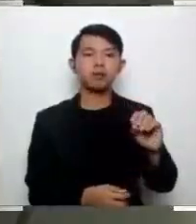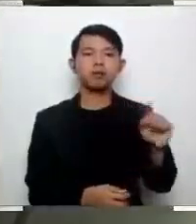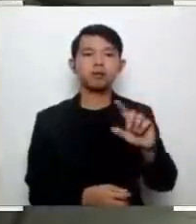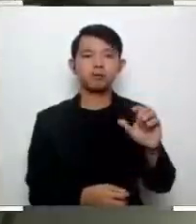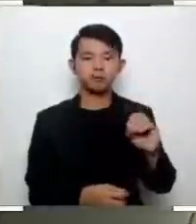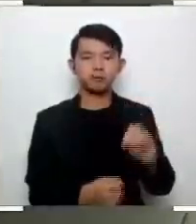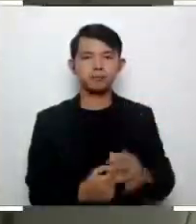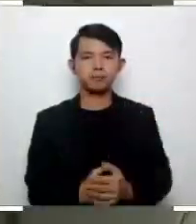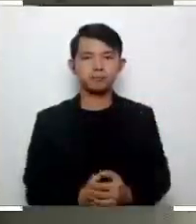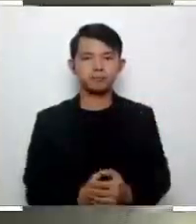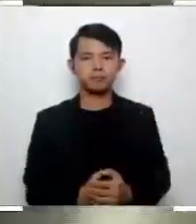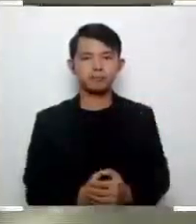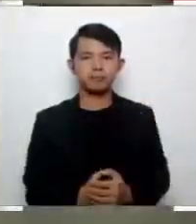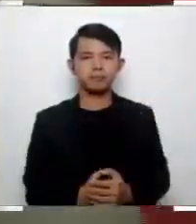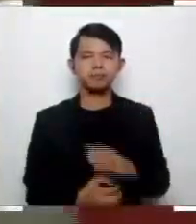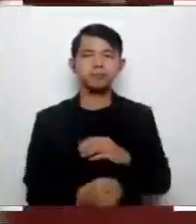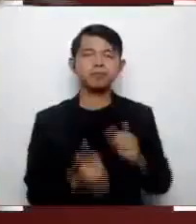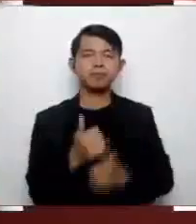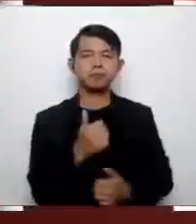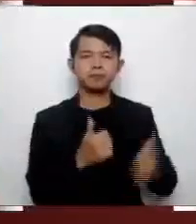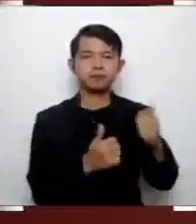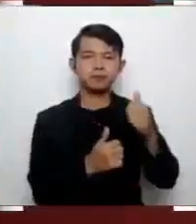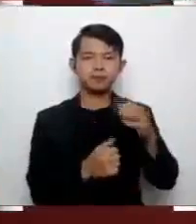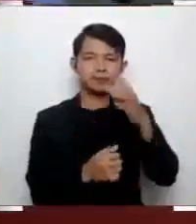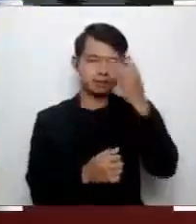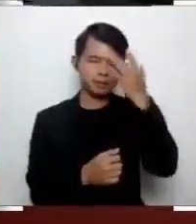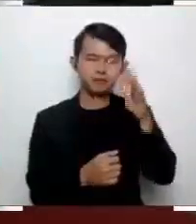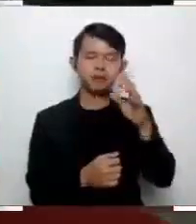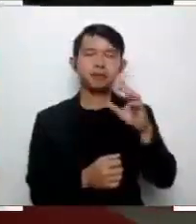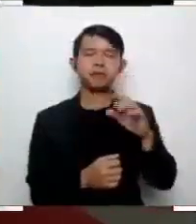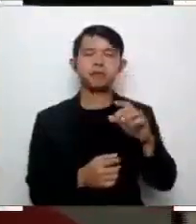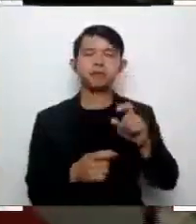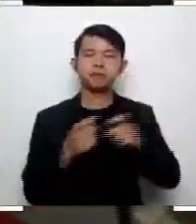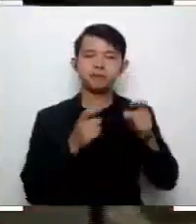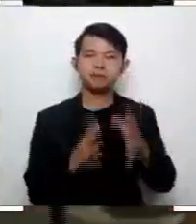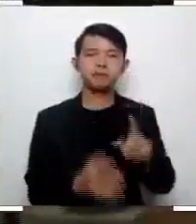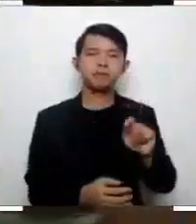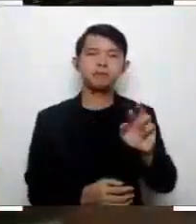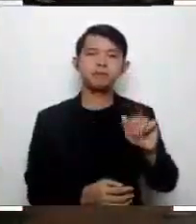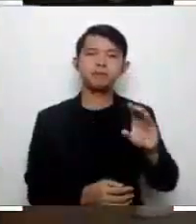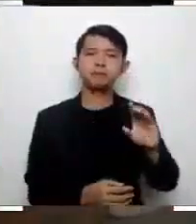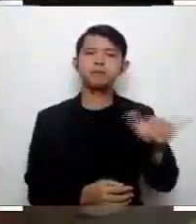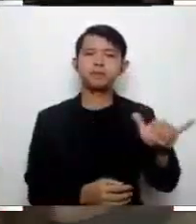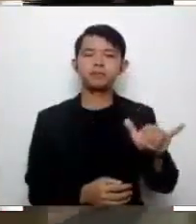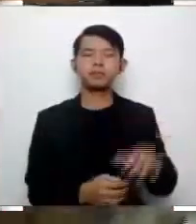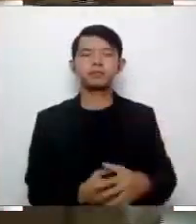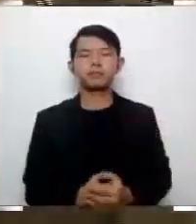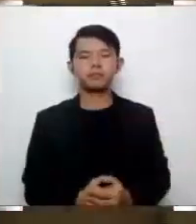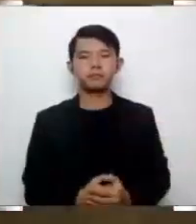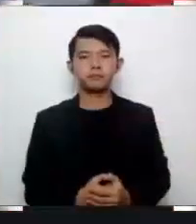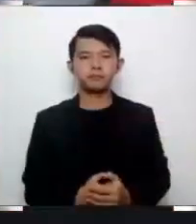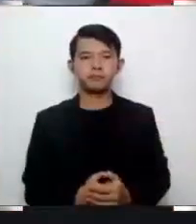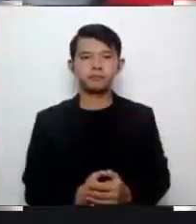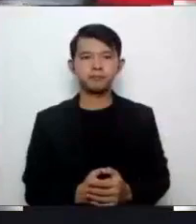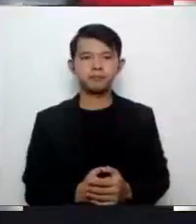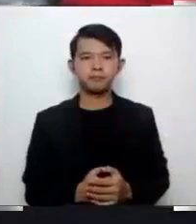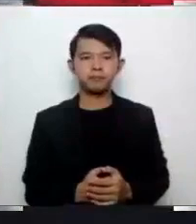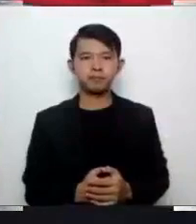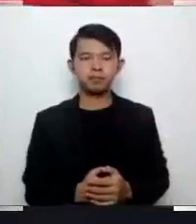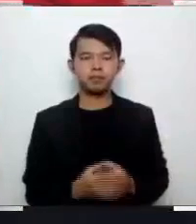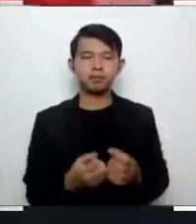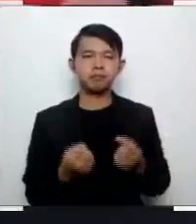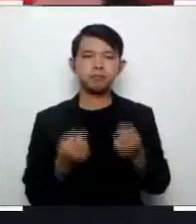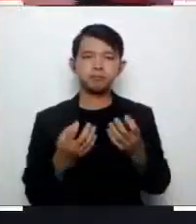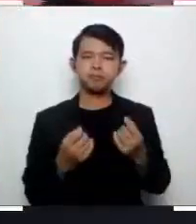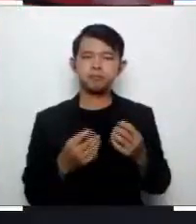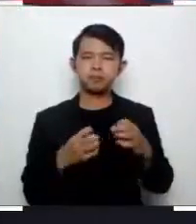Senior Talent Manager Tracy Garcia. Rumaan pa rin sa red carpet ang ilang Kapuso stars,